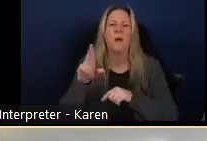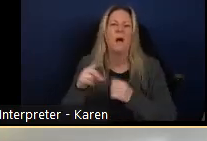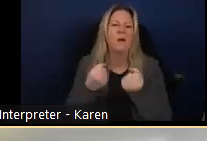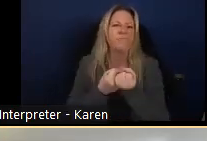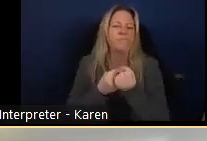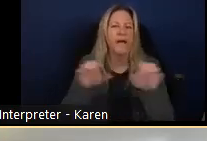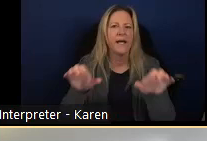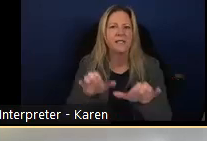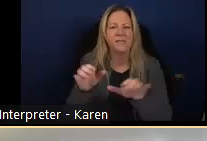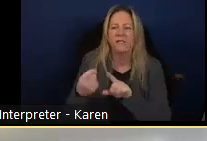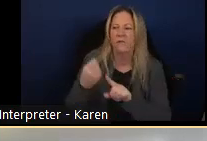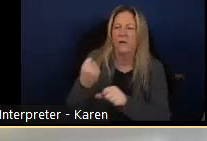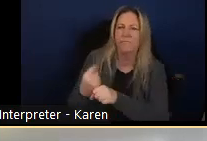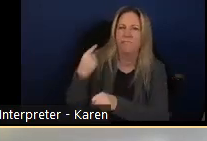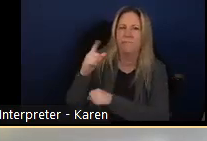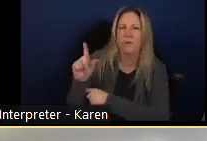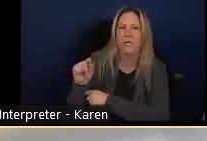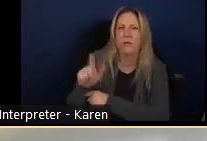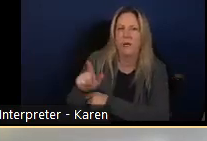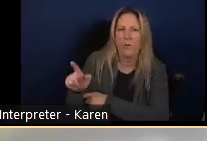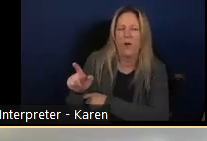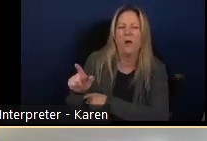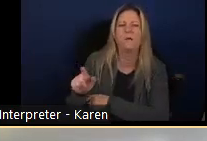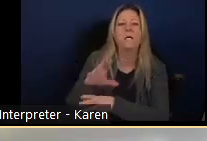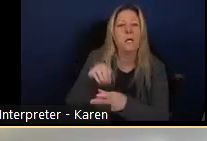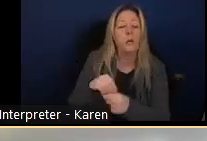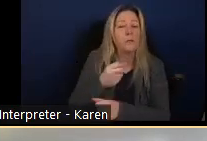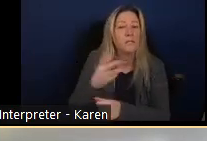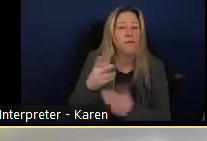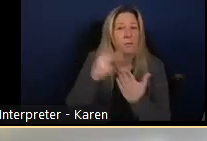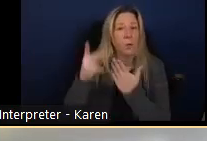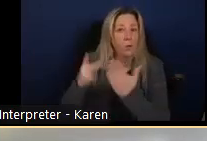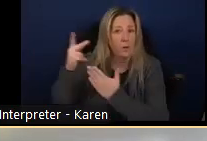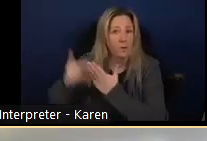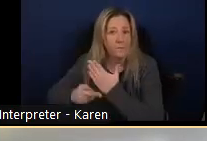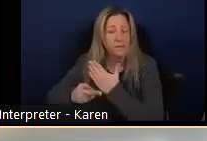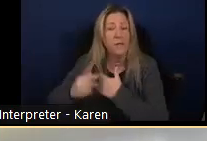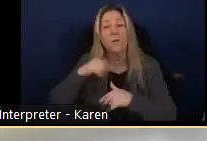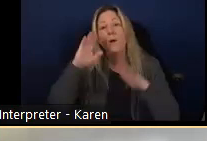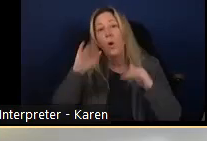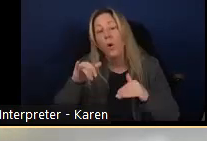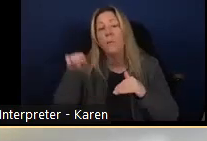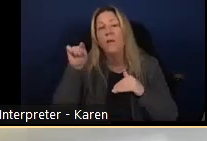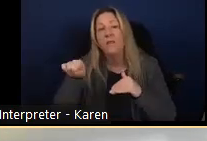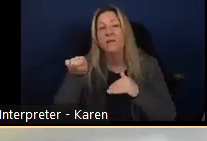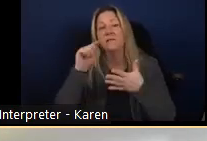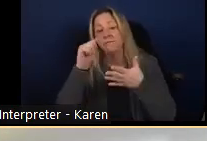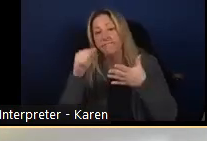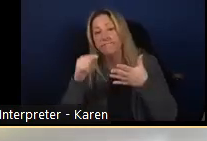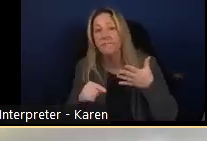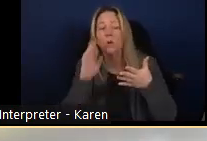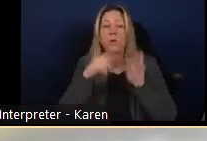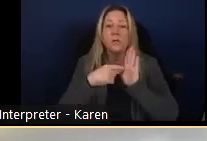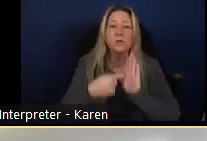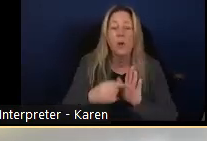in 2021 in several program areas. We hope that these highlights will give you an idea of how HUD funds